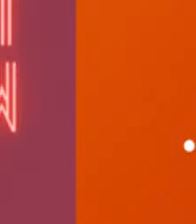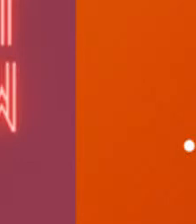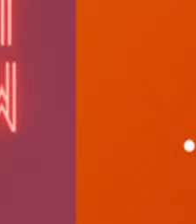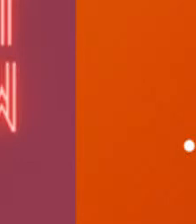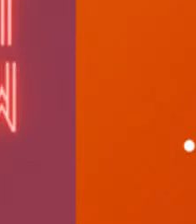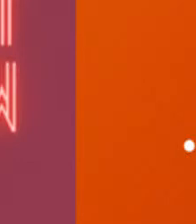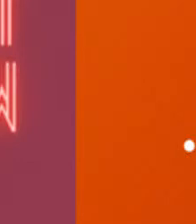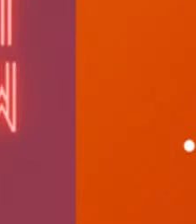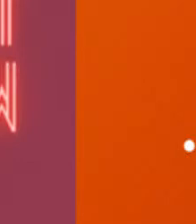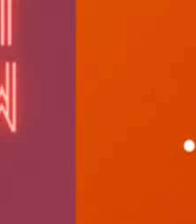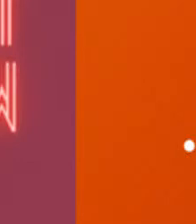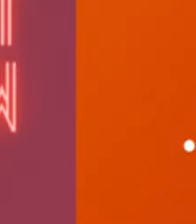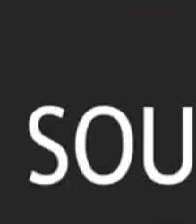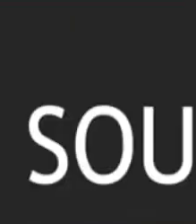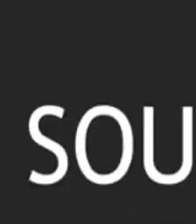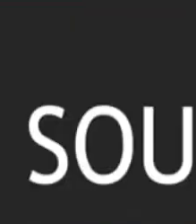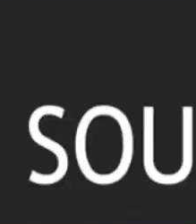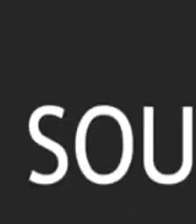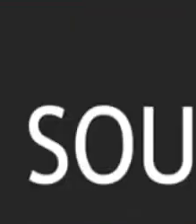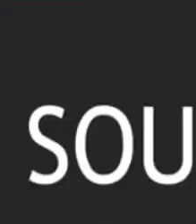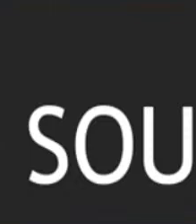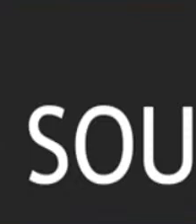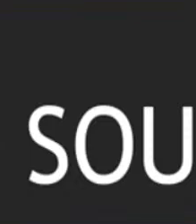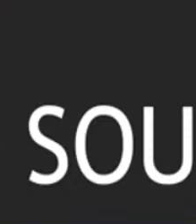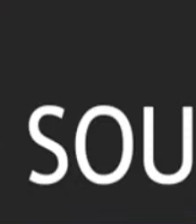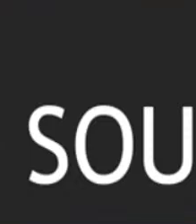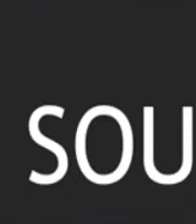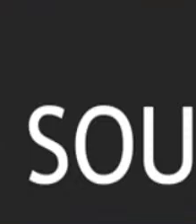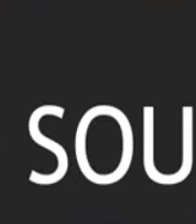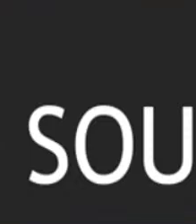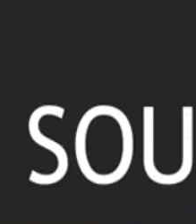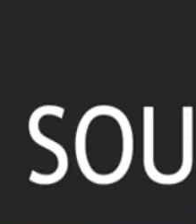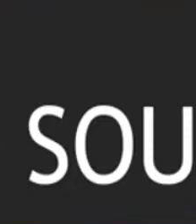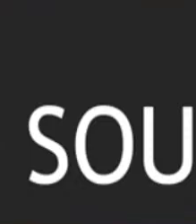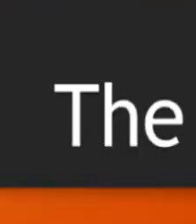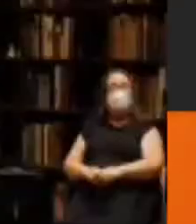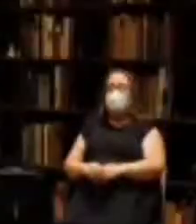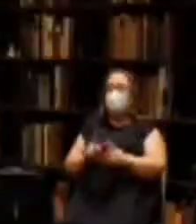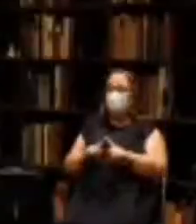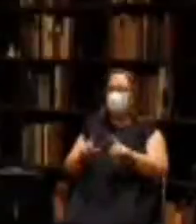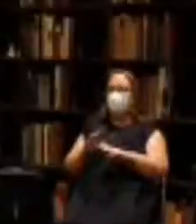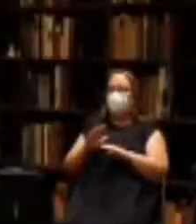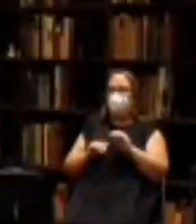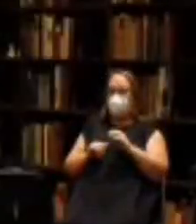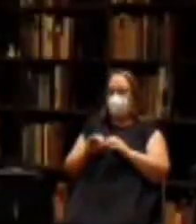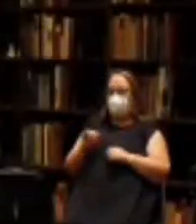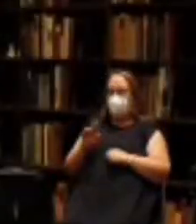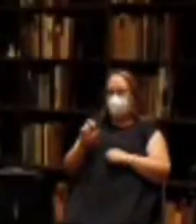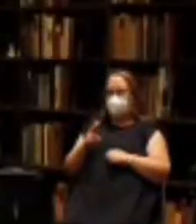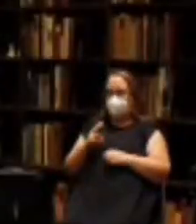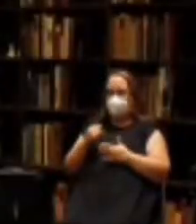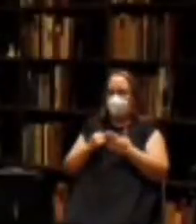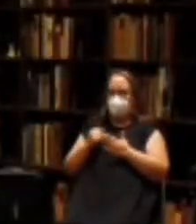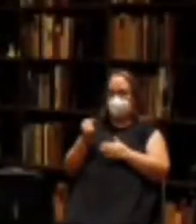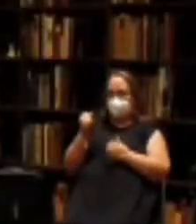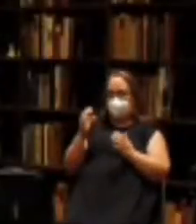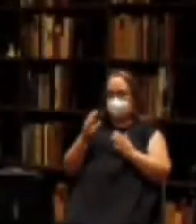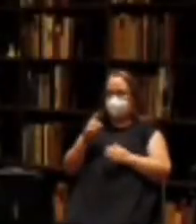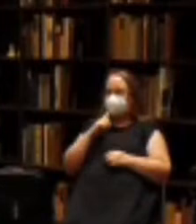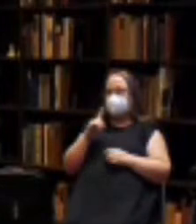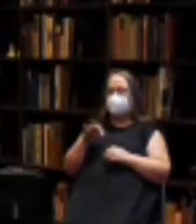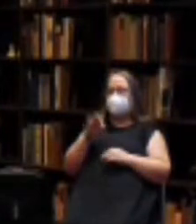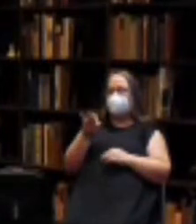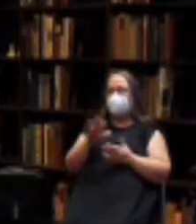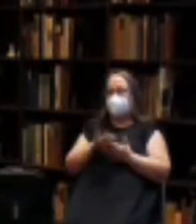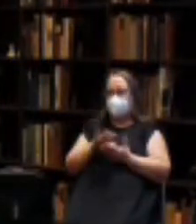to a different example that is quite different from Cornish's arts activism, which is the Soul